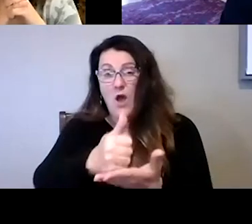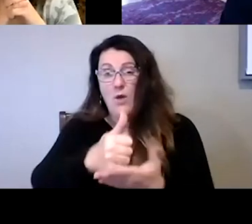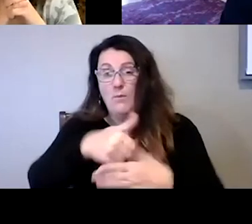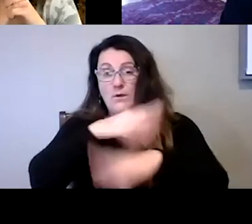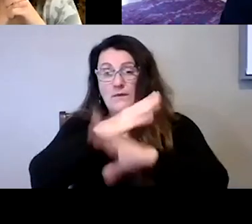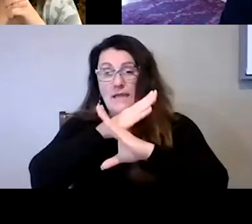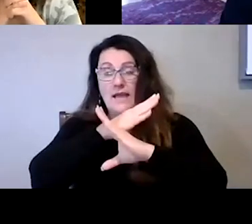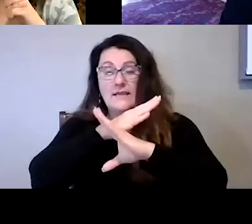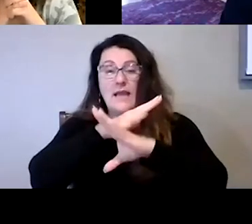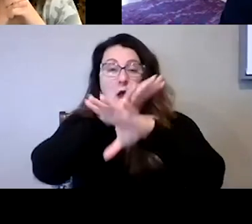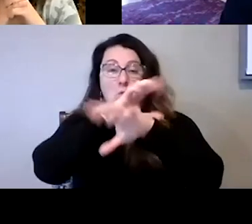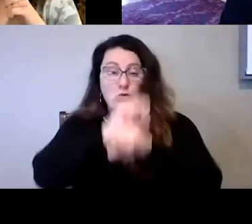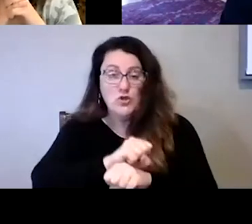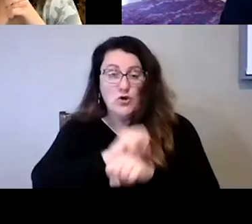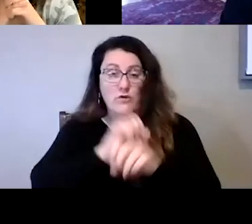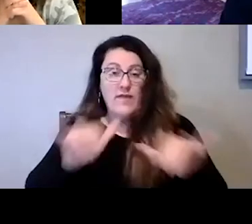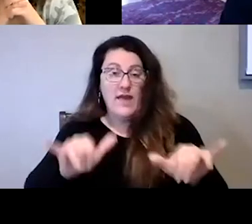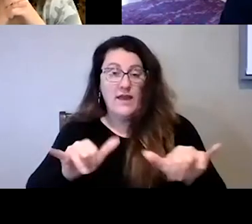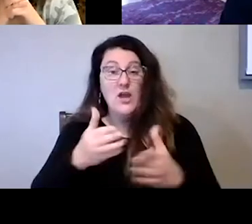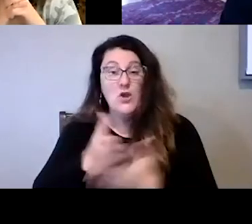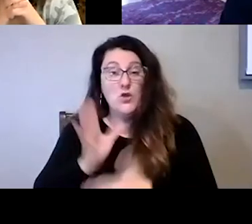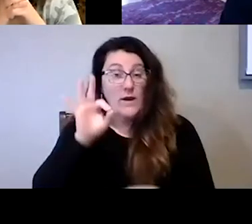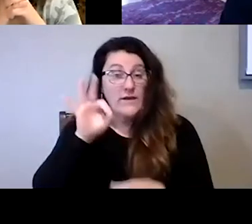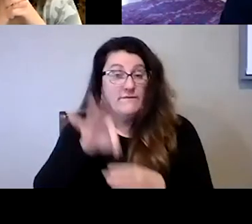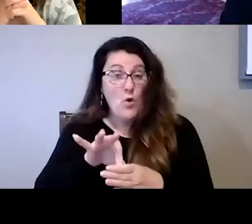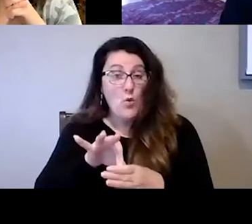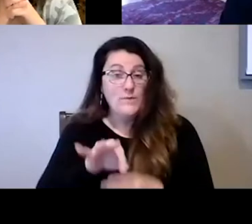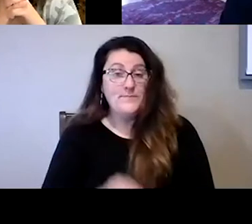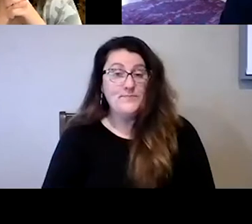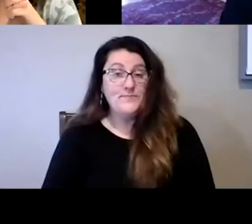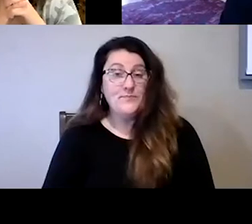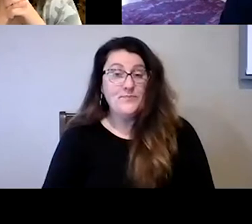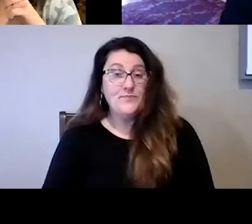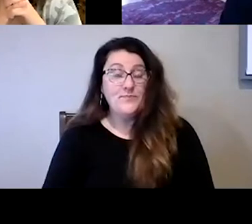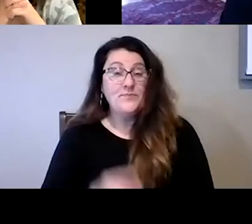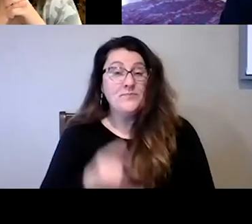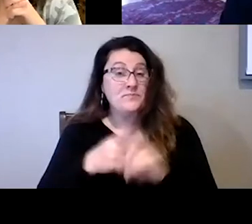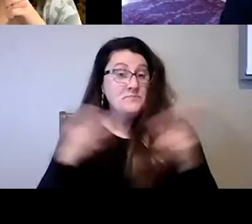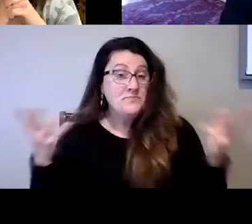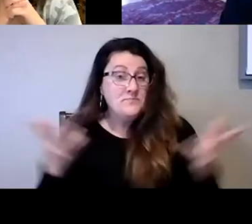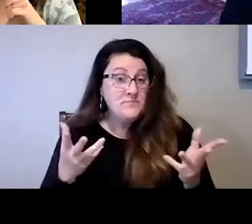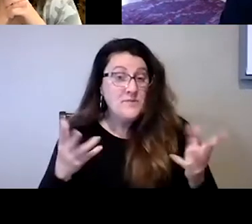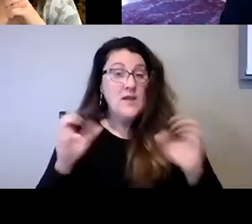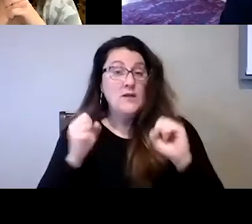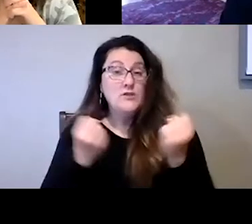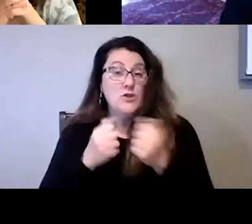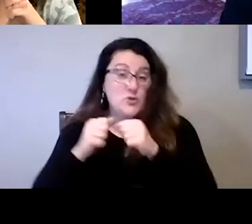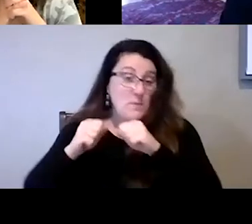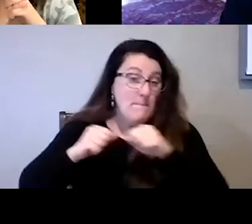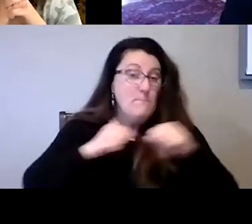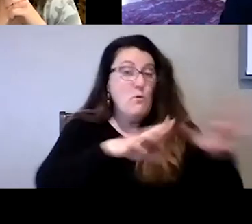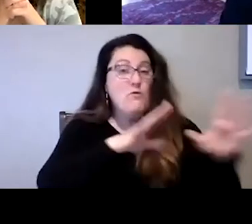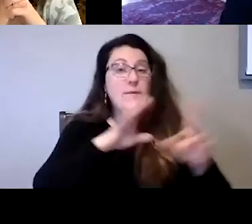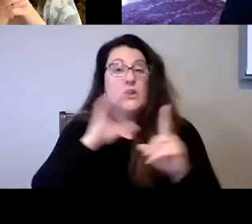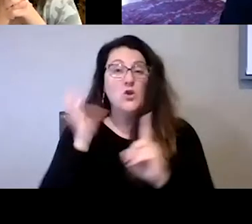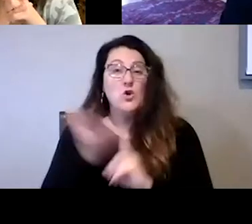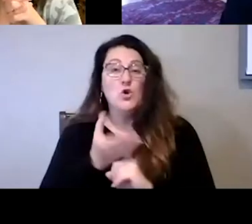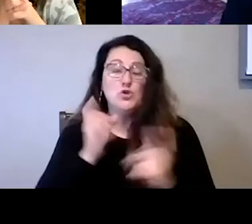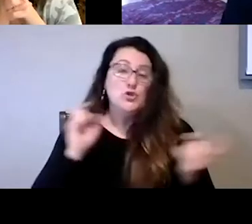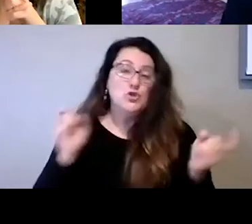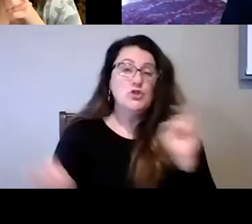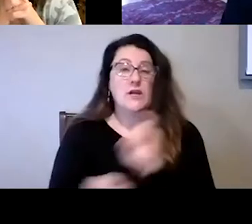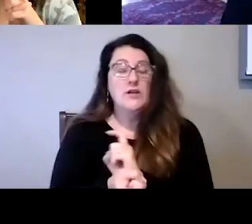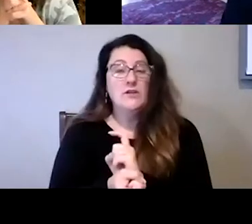and preserve that. The right to vote comes about because of a social movement, a culture change, but it's